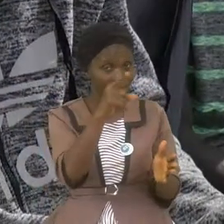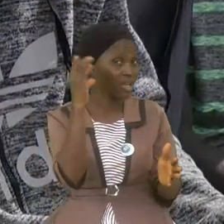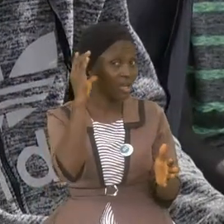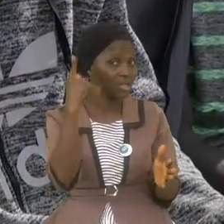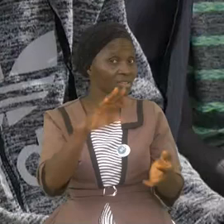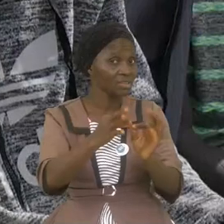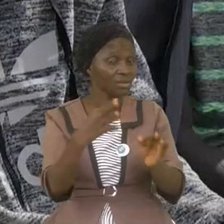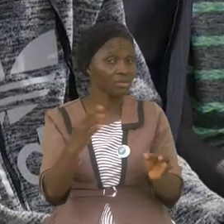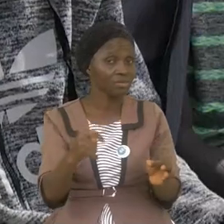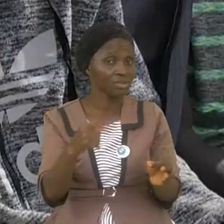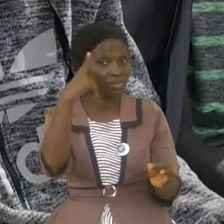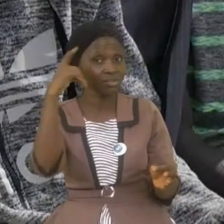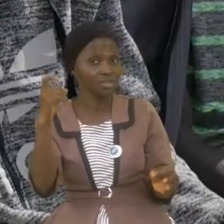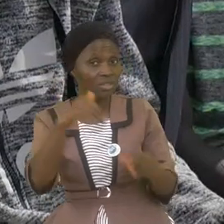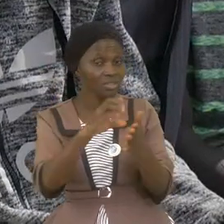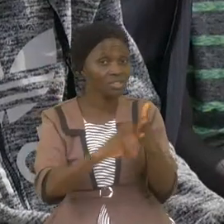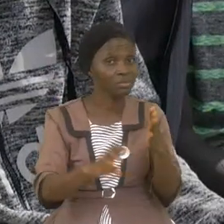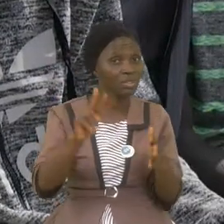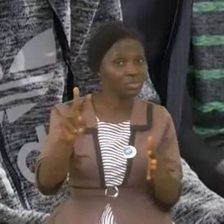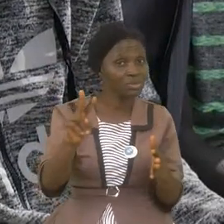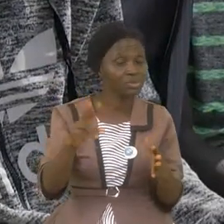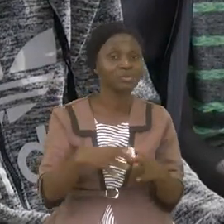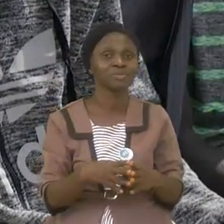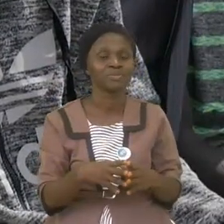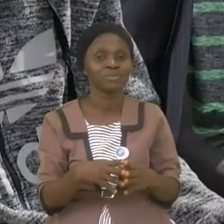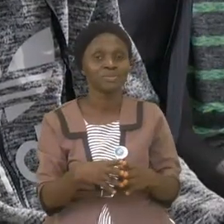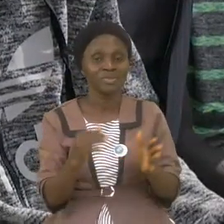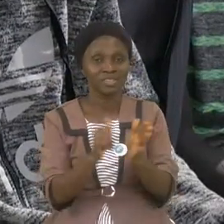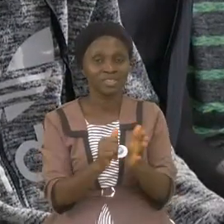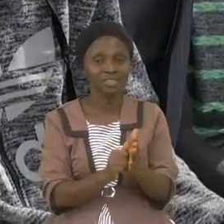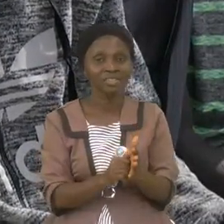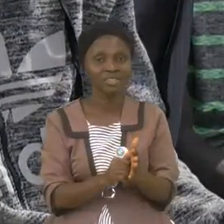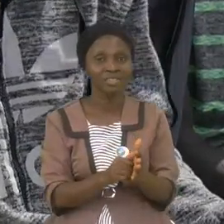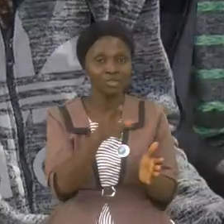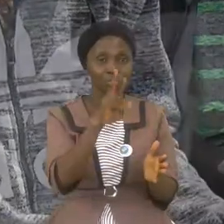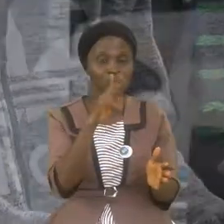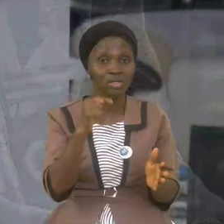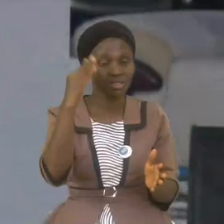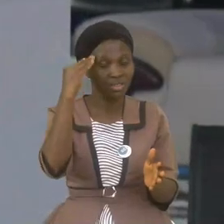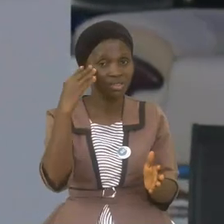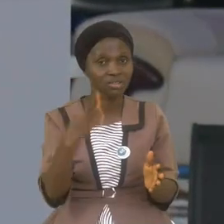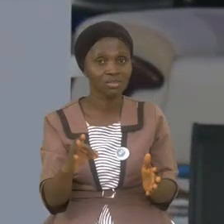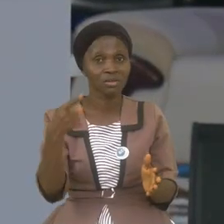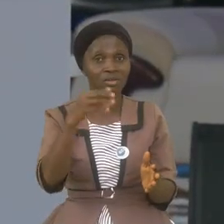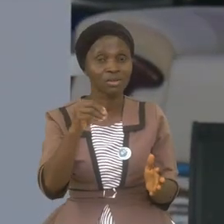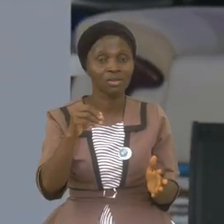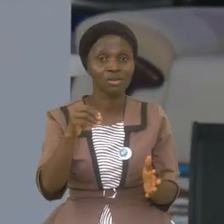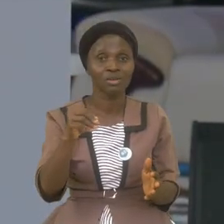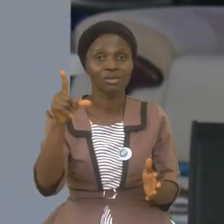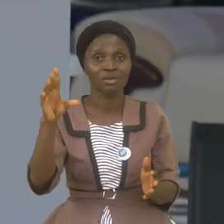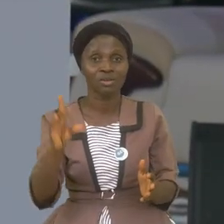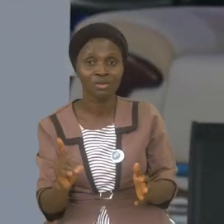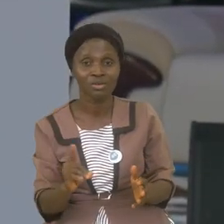in chapter 2. You have a hedge of gold, and then you have the Middle Persian, you have the chest